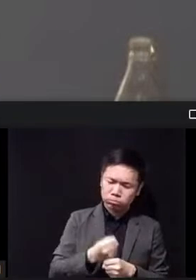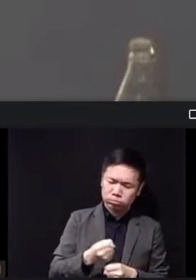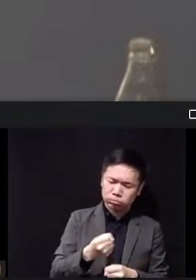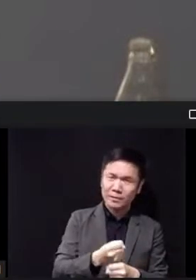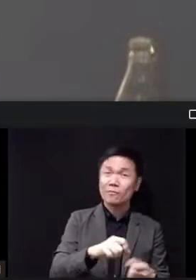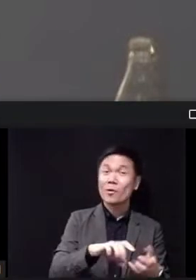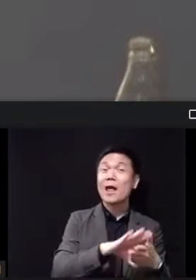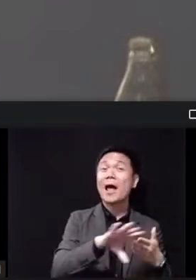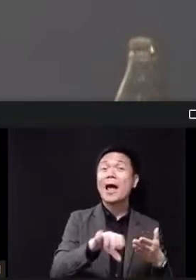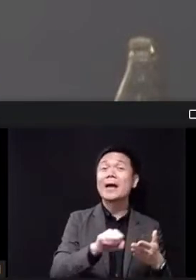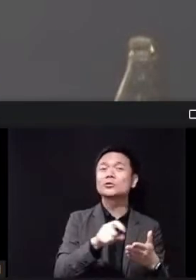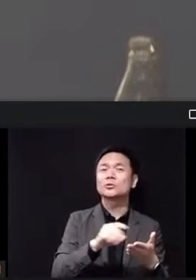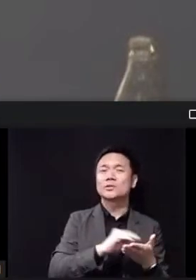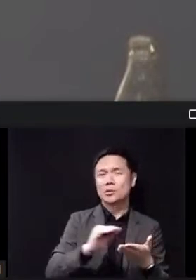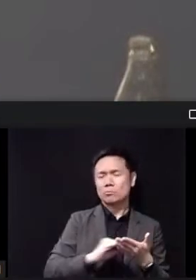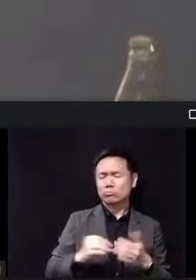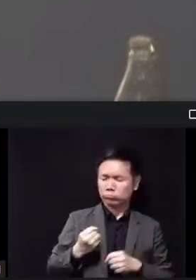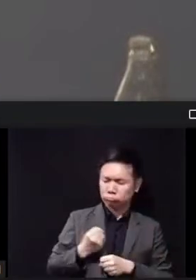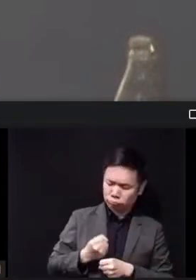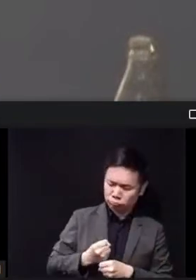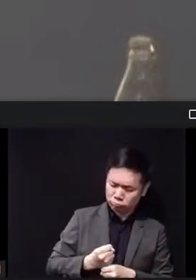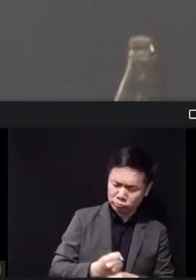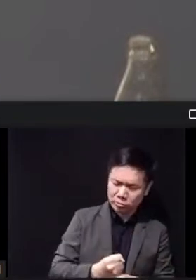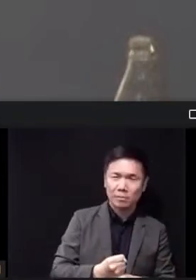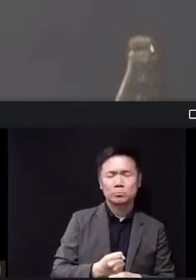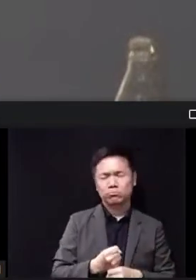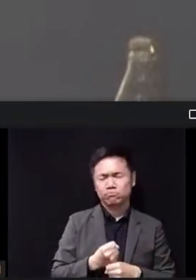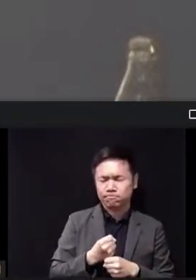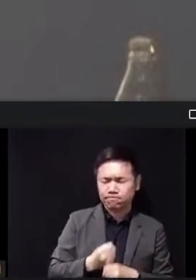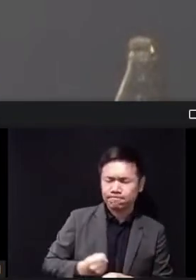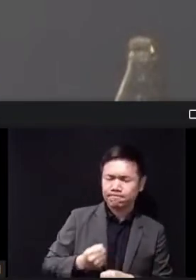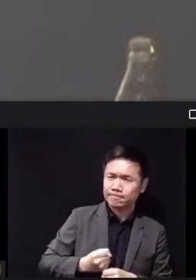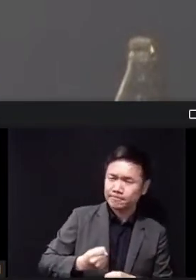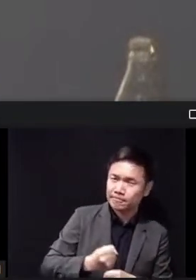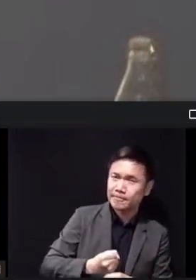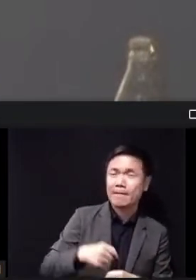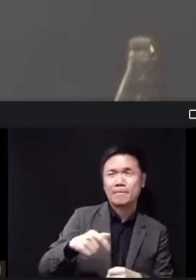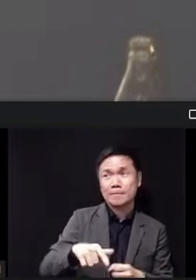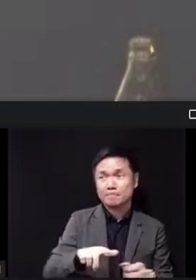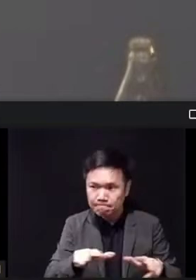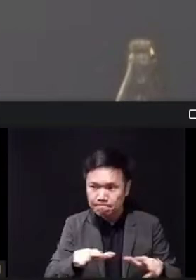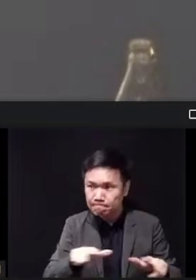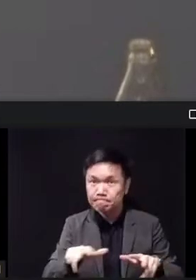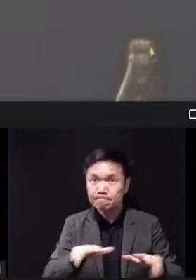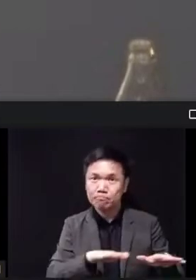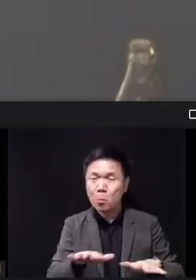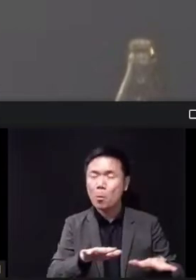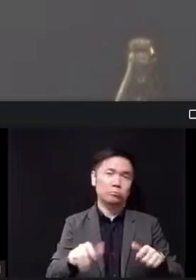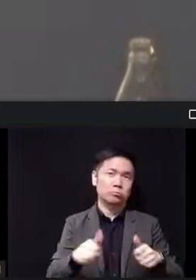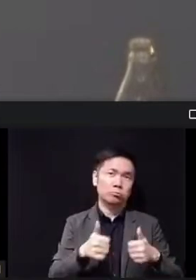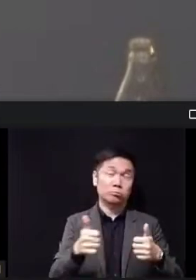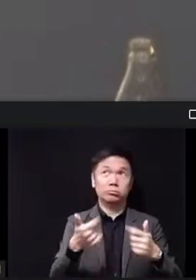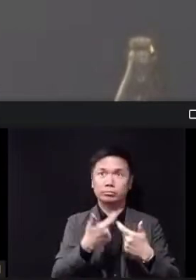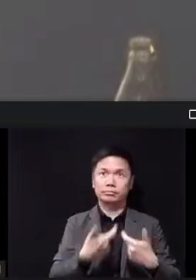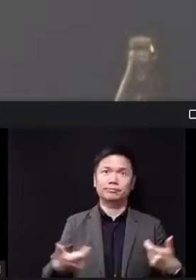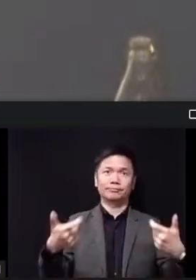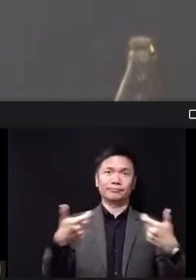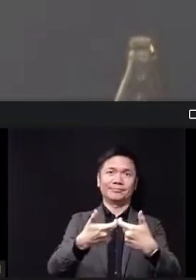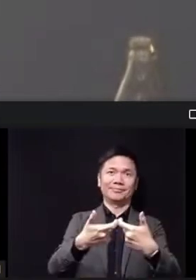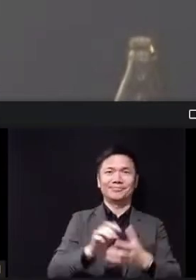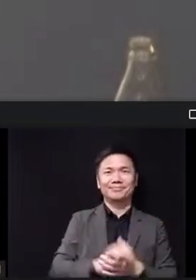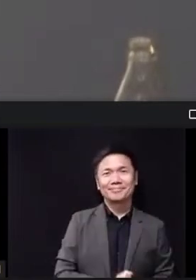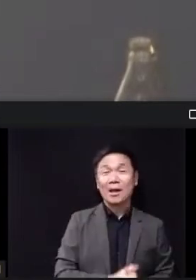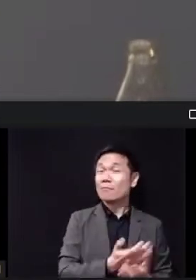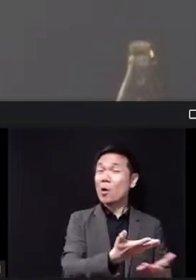the ESCAP Secretariat for their tireless efforts in organizing this successful conference. I